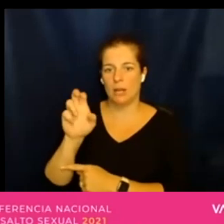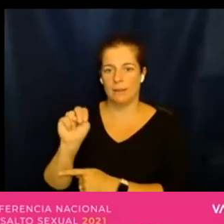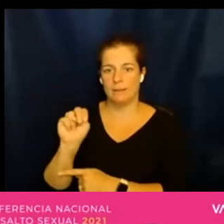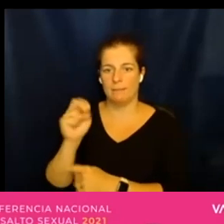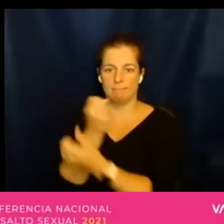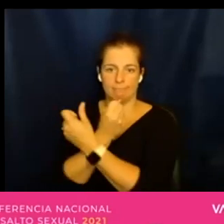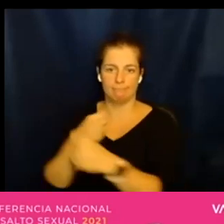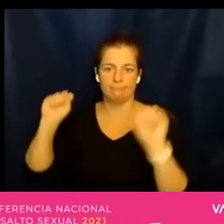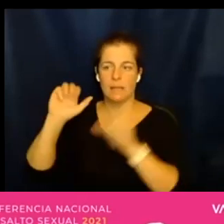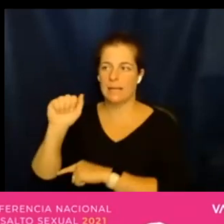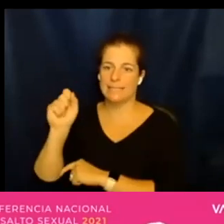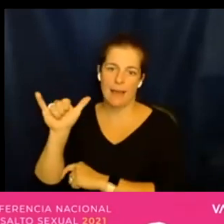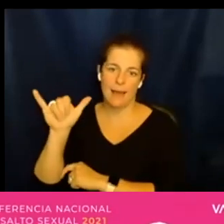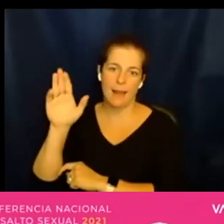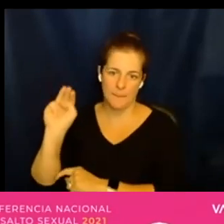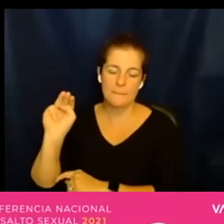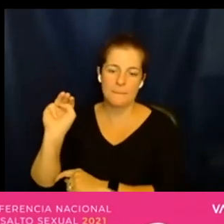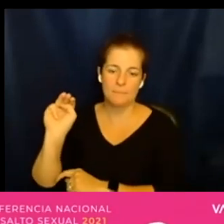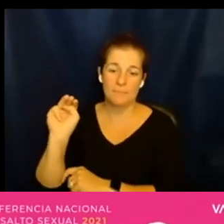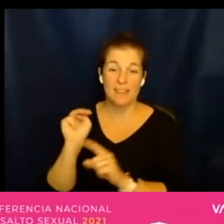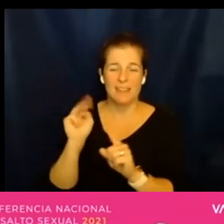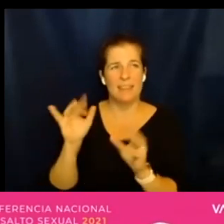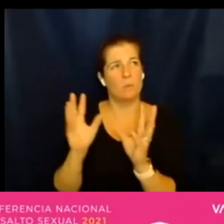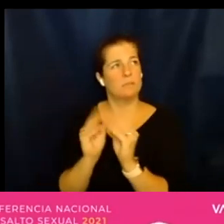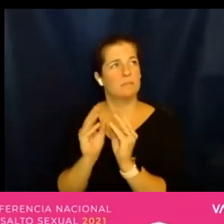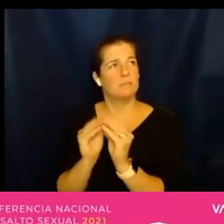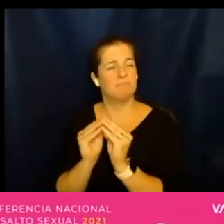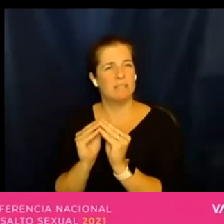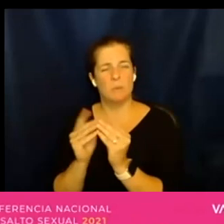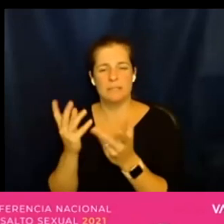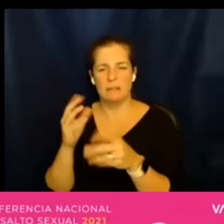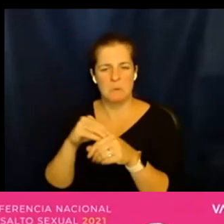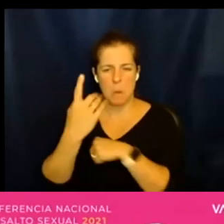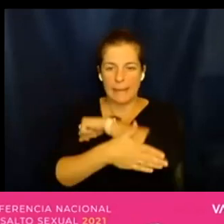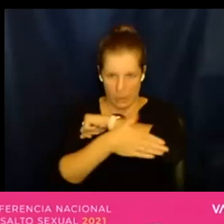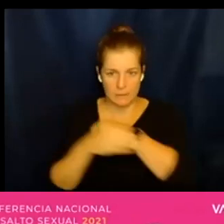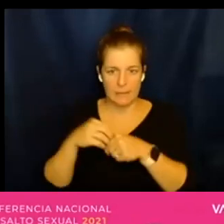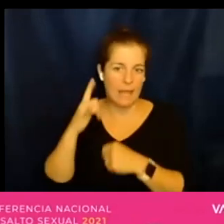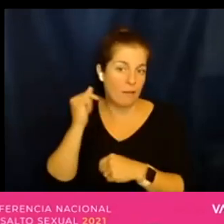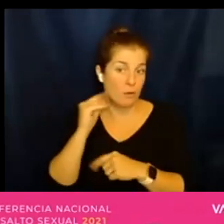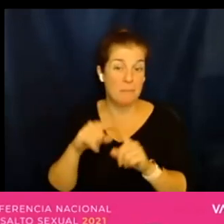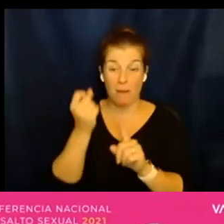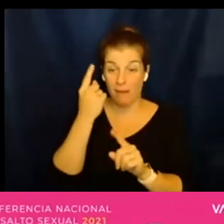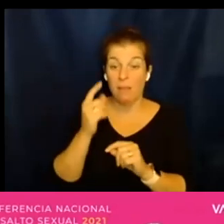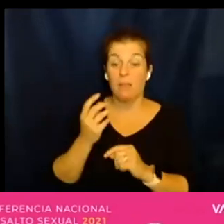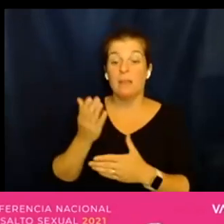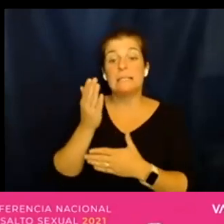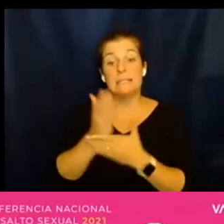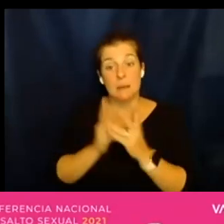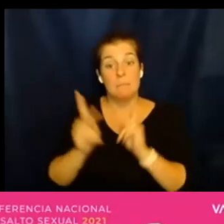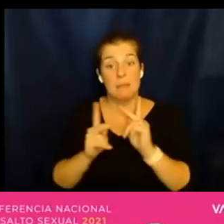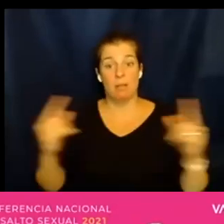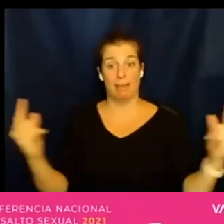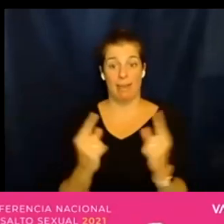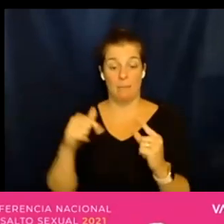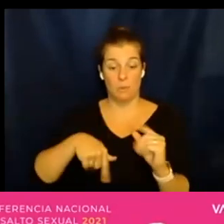on the, in Perry Valley County. So a few people came to this meeting, Shore